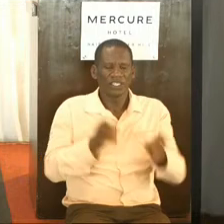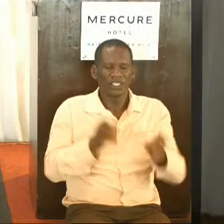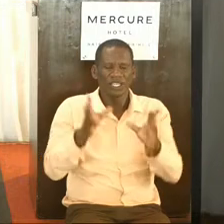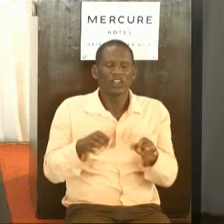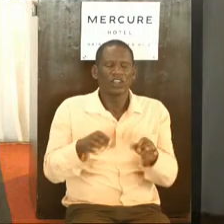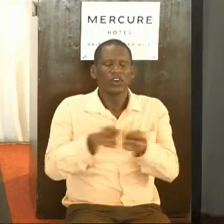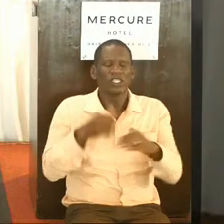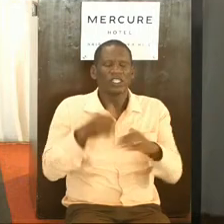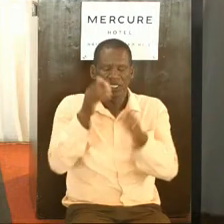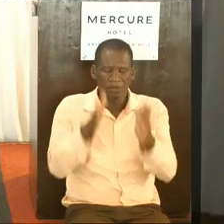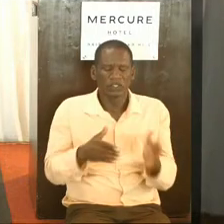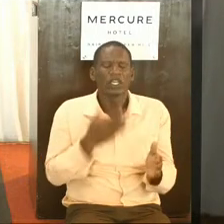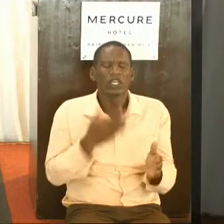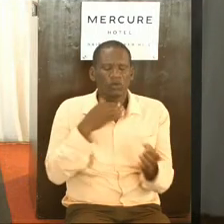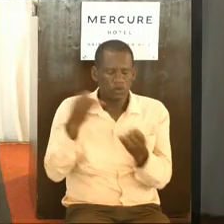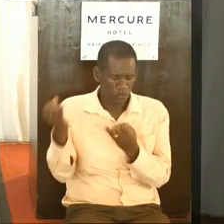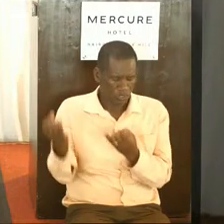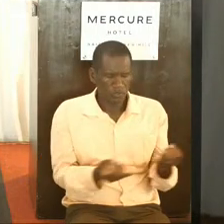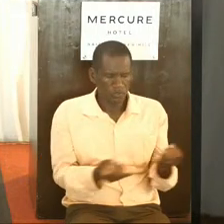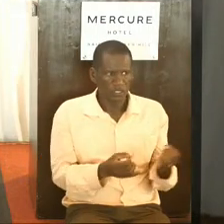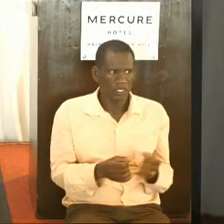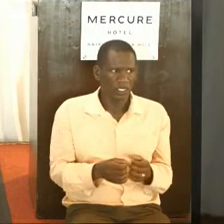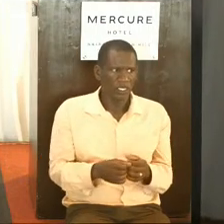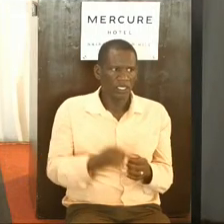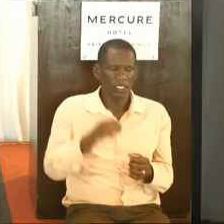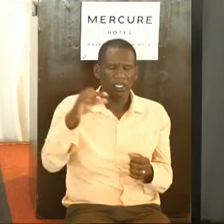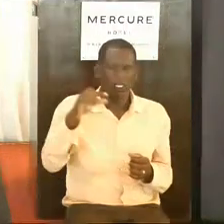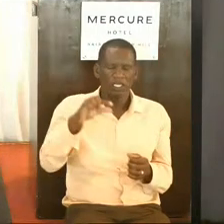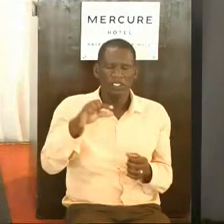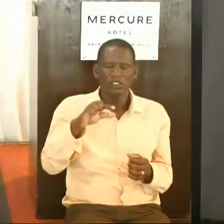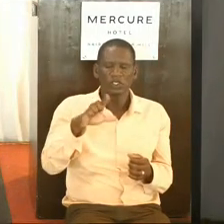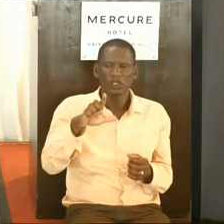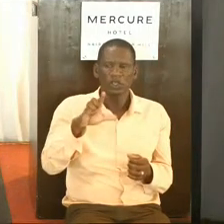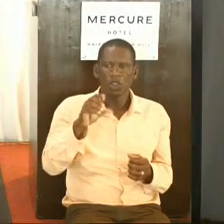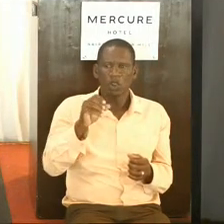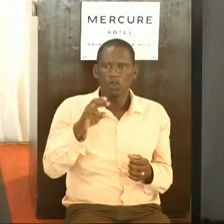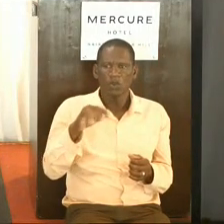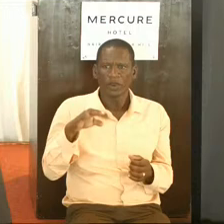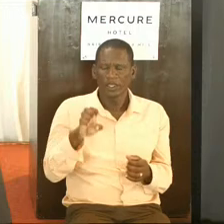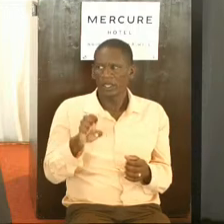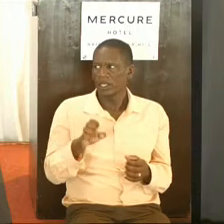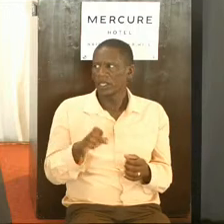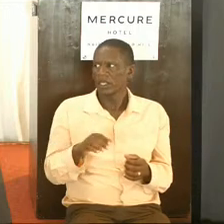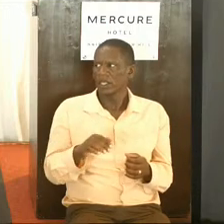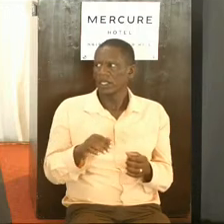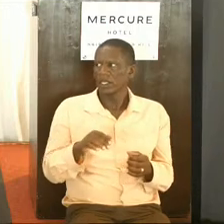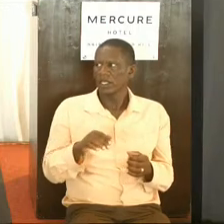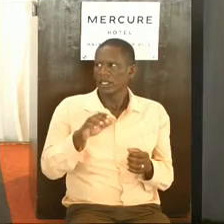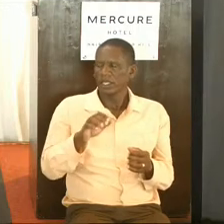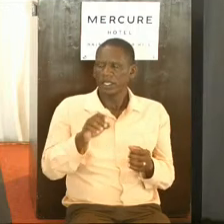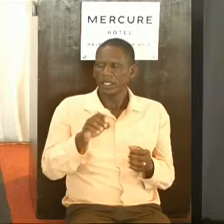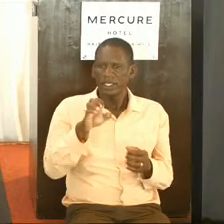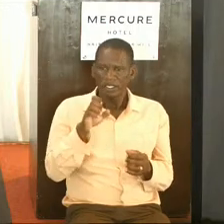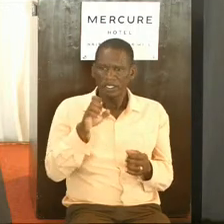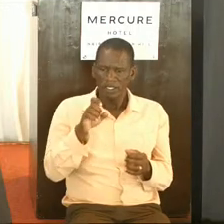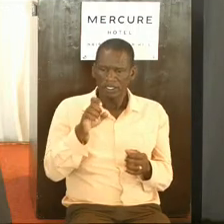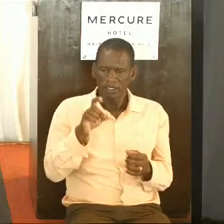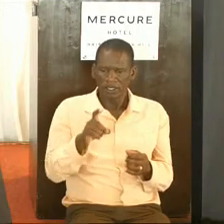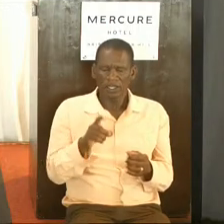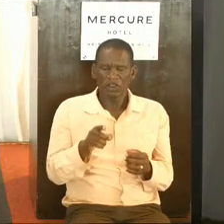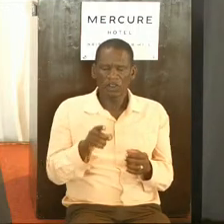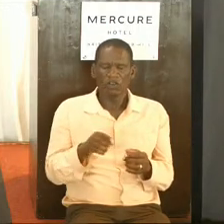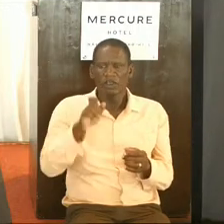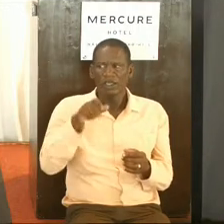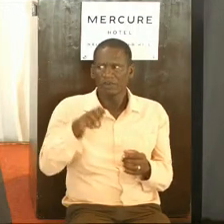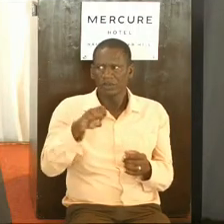the next person I want to call upon is Miss Gloria Decay executive director of capsa foundation Gloria are you